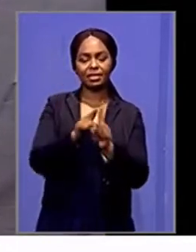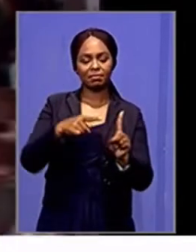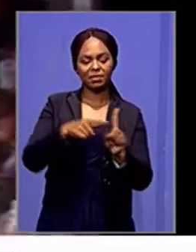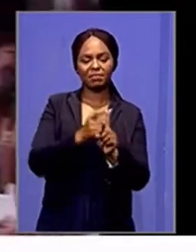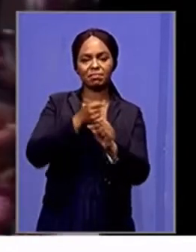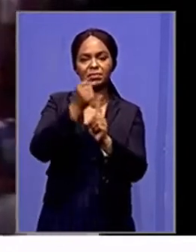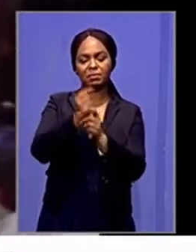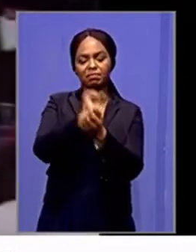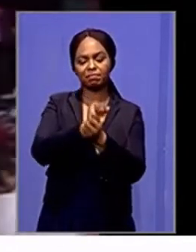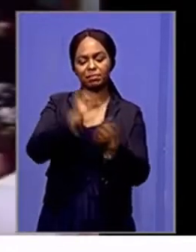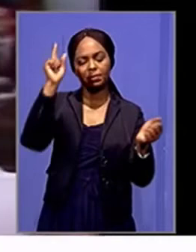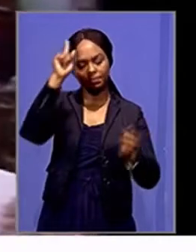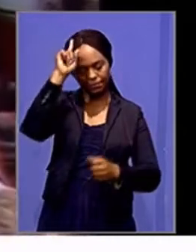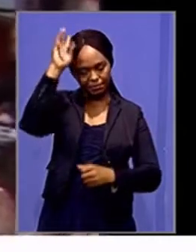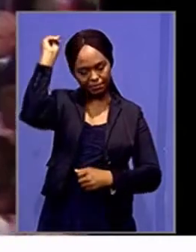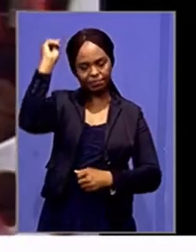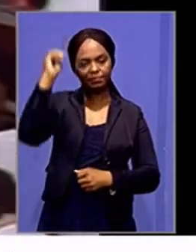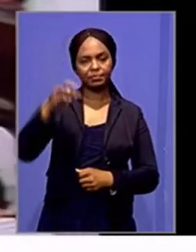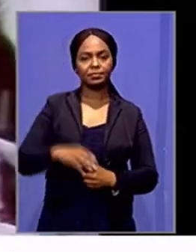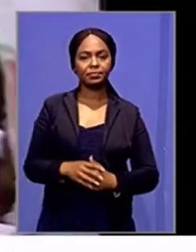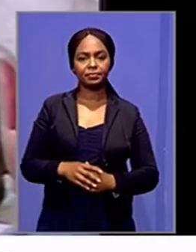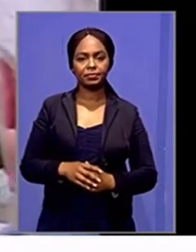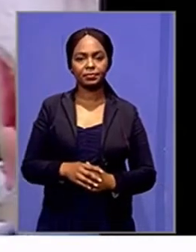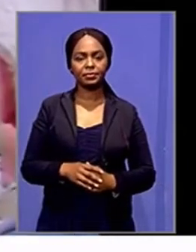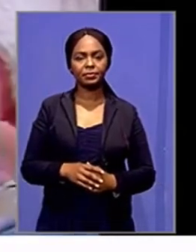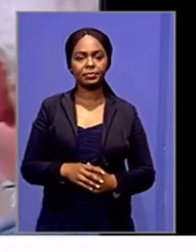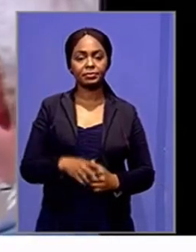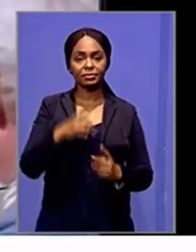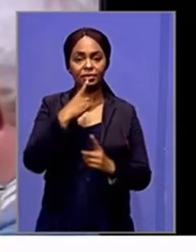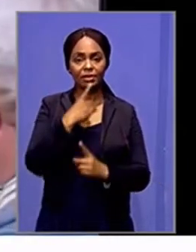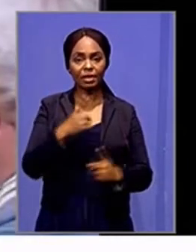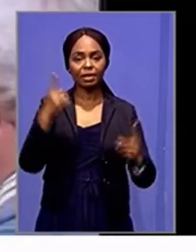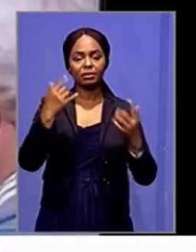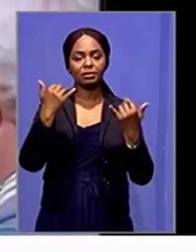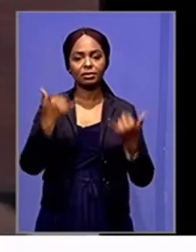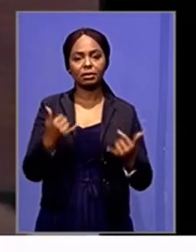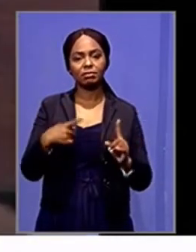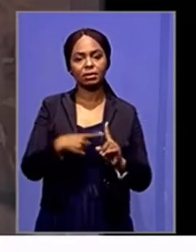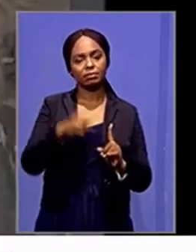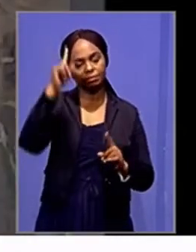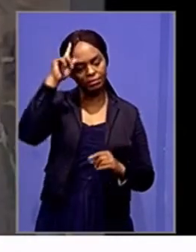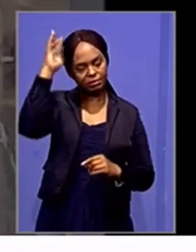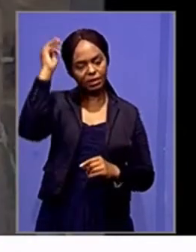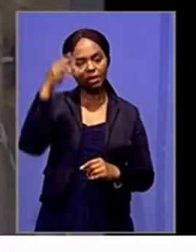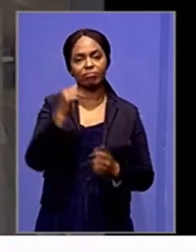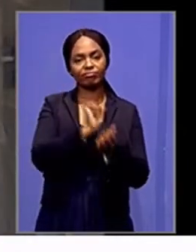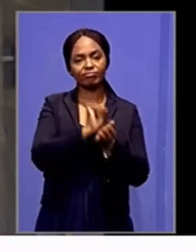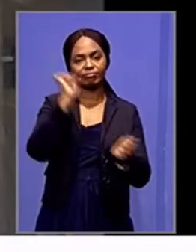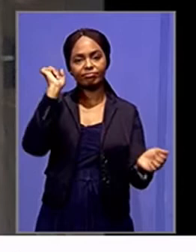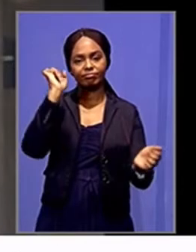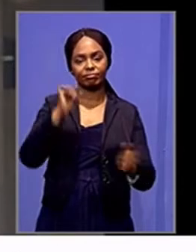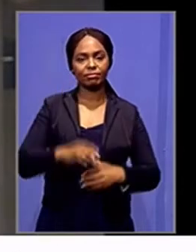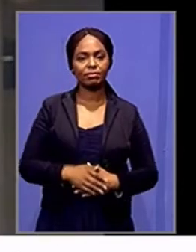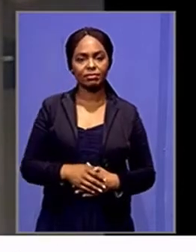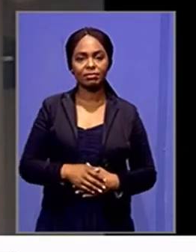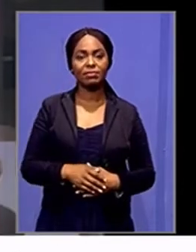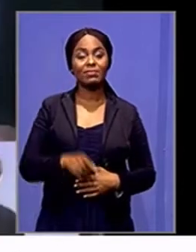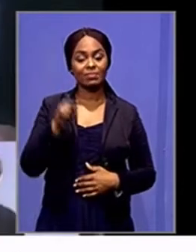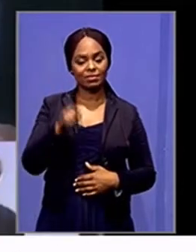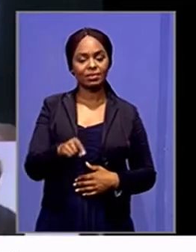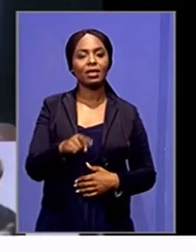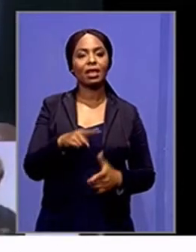kgolegelong. I am now in a position to announce that Mr. Nelson Mandela will be released. Seno se ne sa lebisa kwa go fetogeng ga